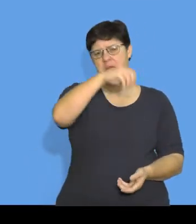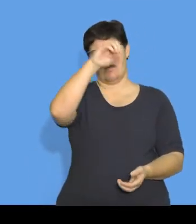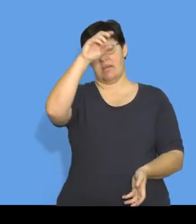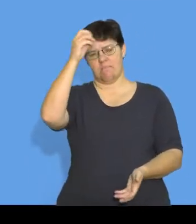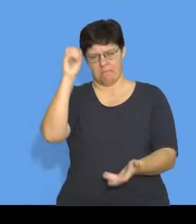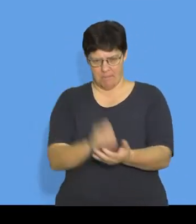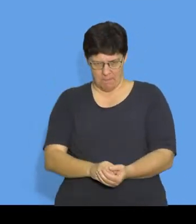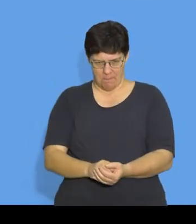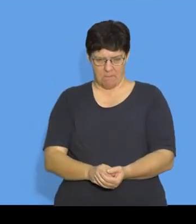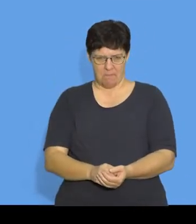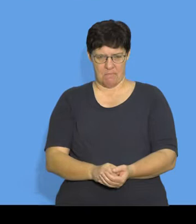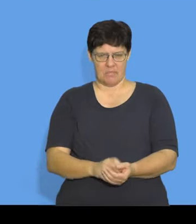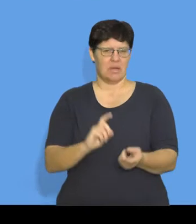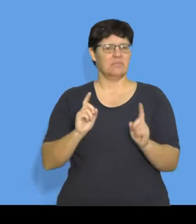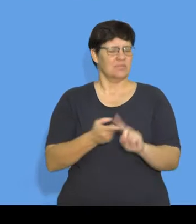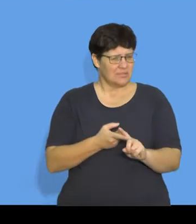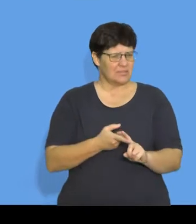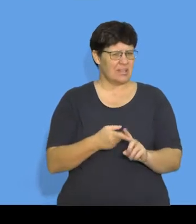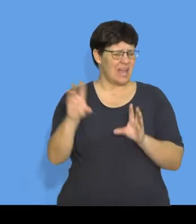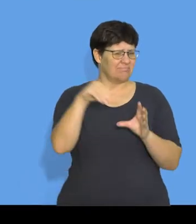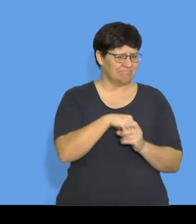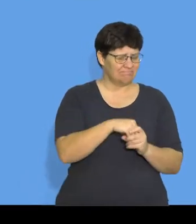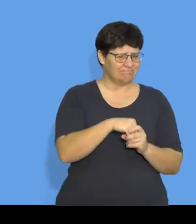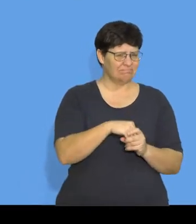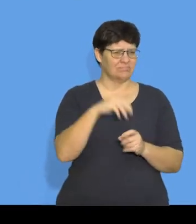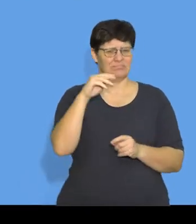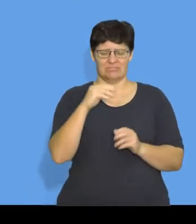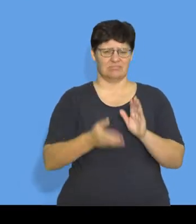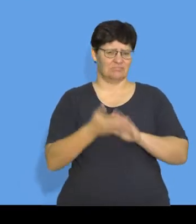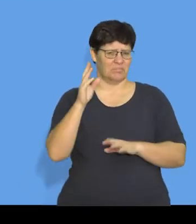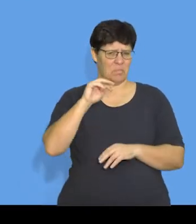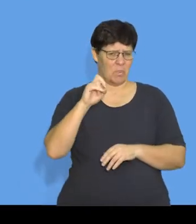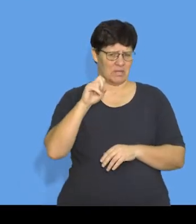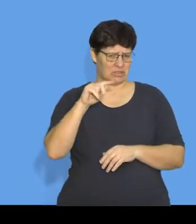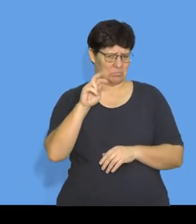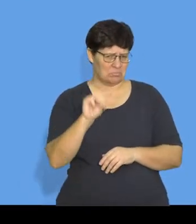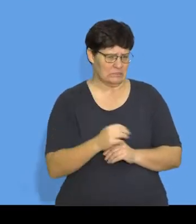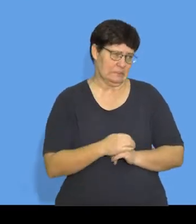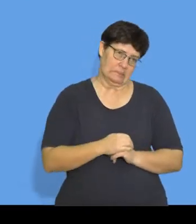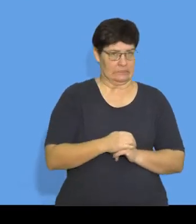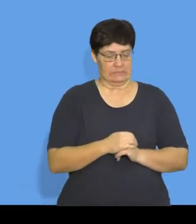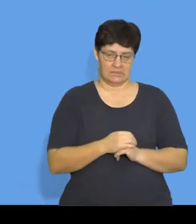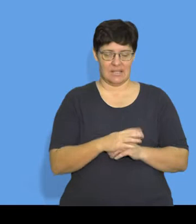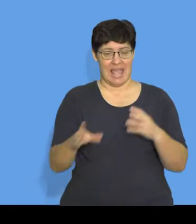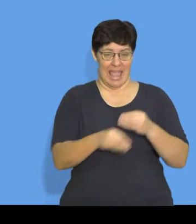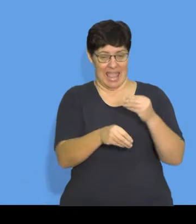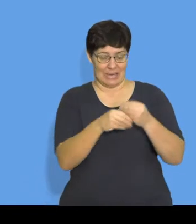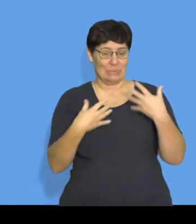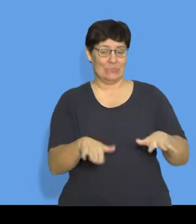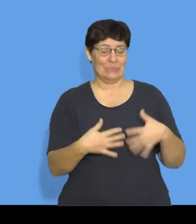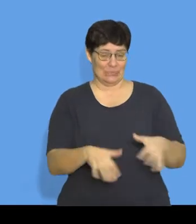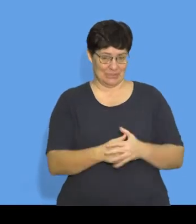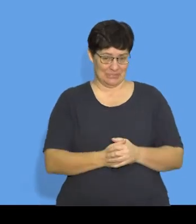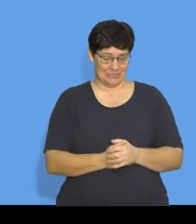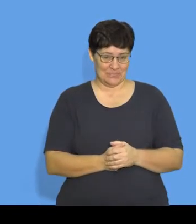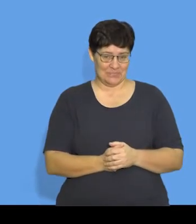hear collision means momentum? Lots to consider. Okay, let's get there.